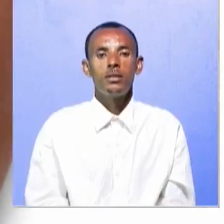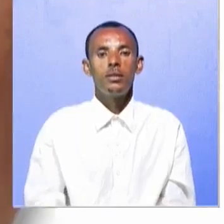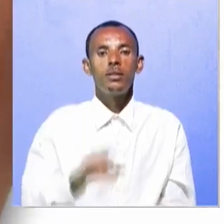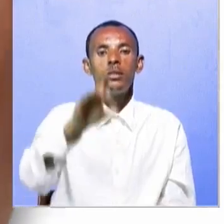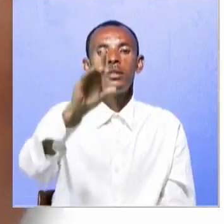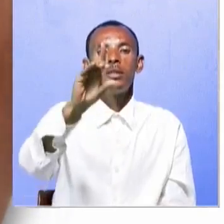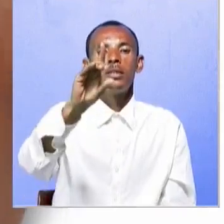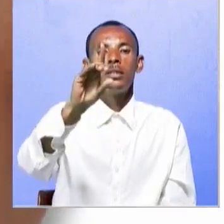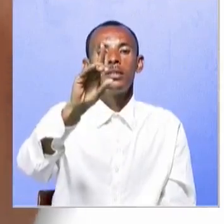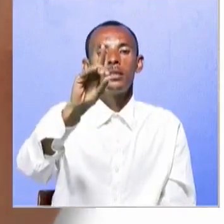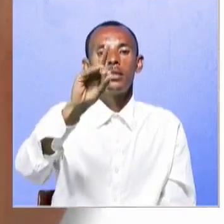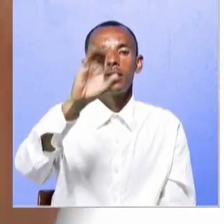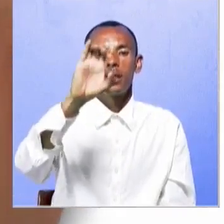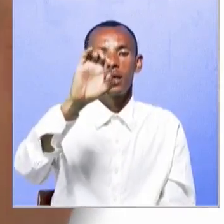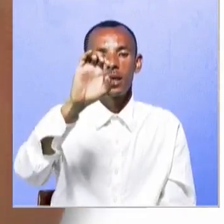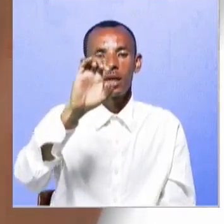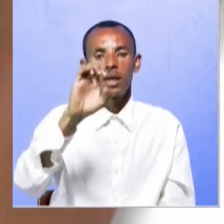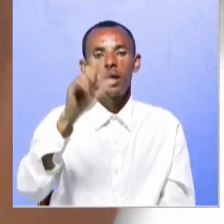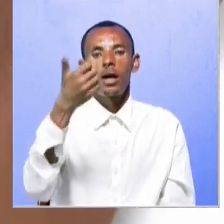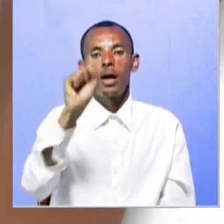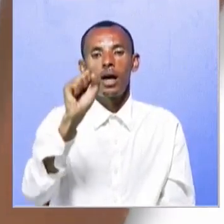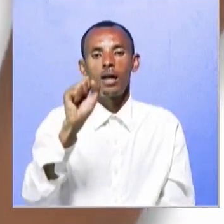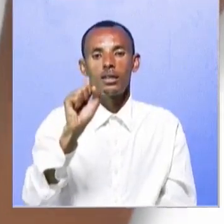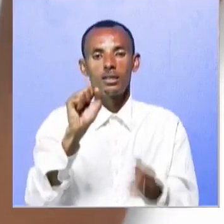DE, as shown below.